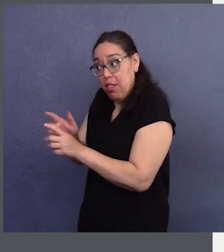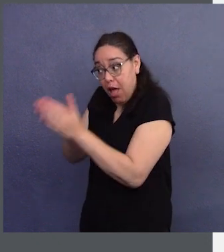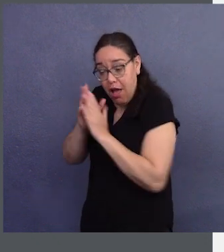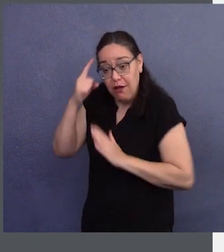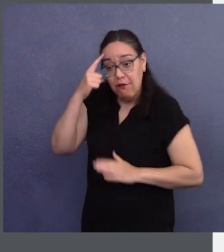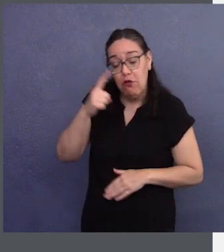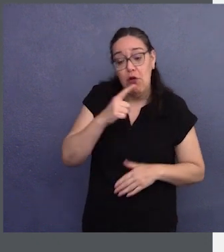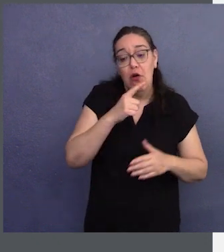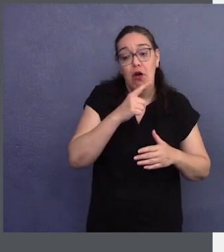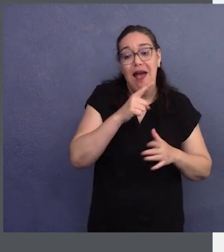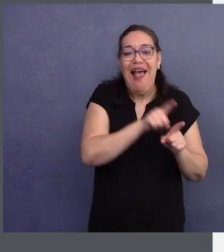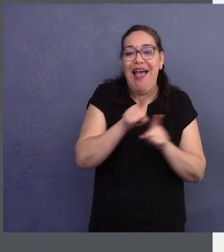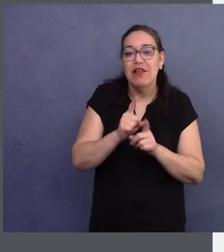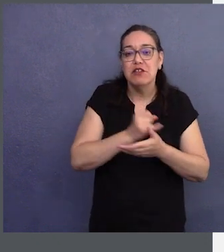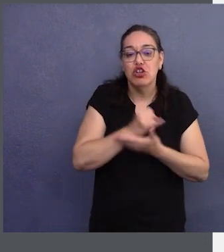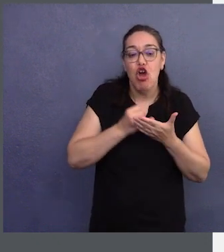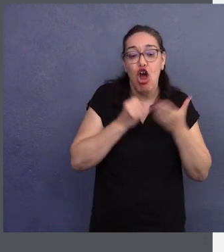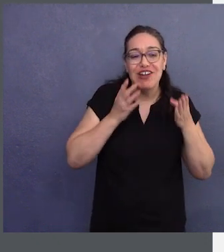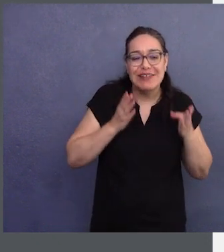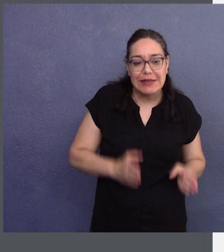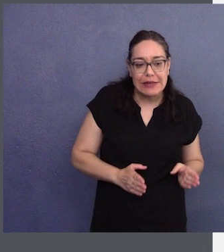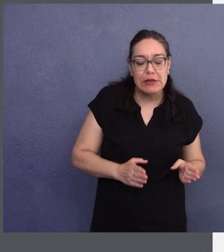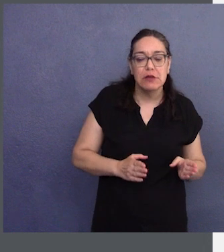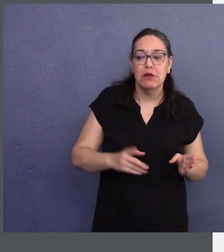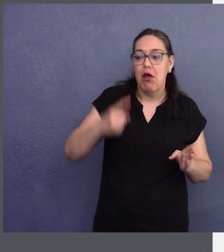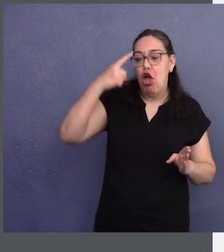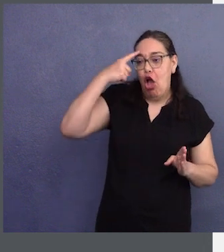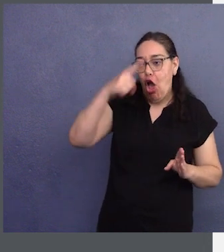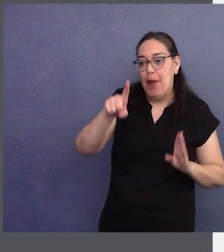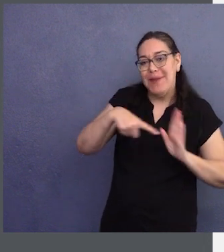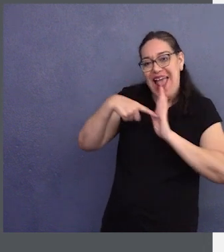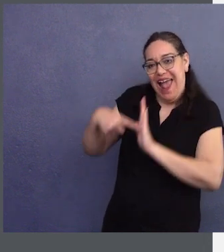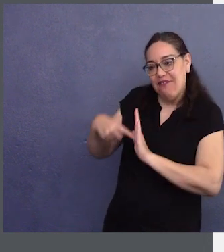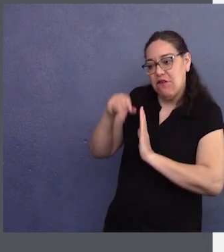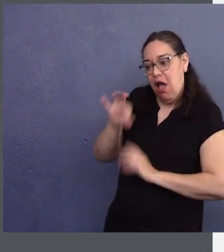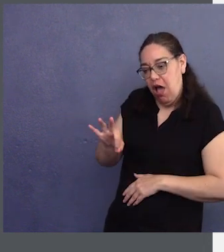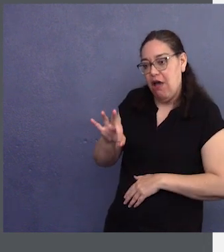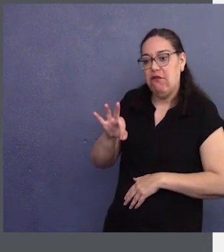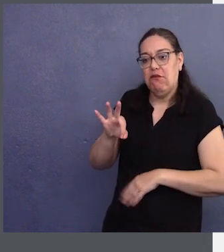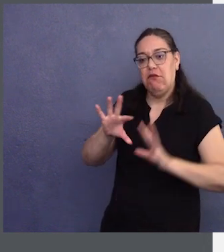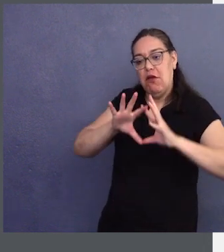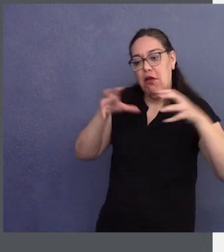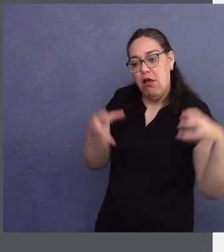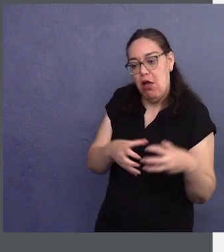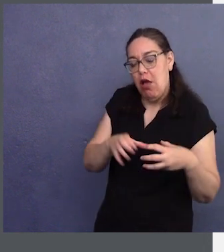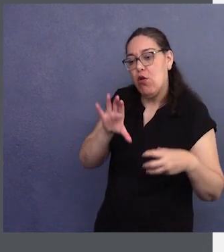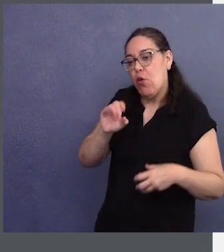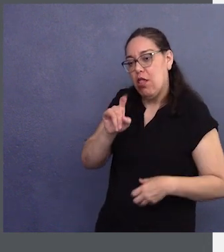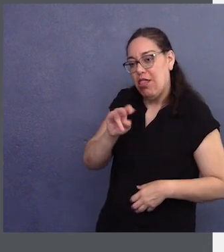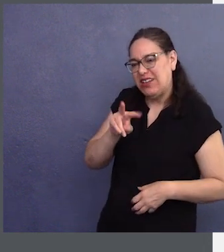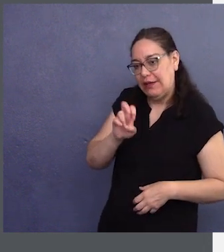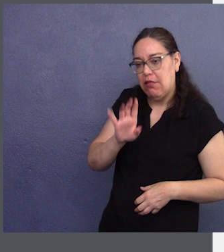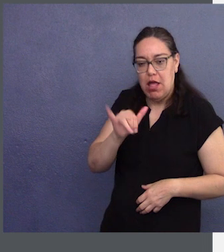on behalf of a collective. So we can go over, that's the other kind of nuance of who